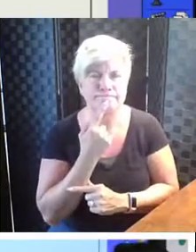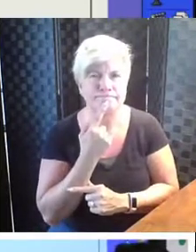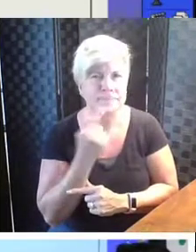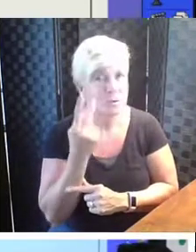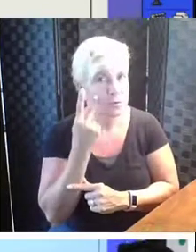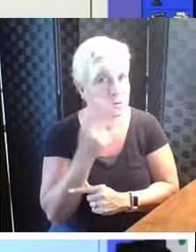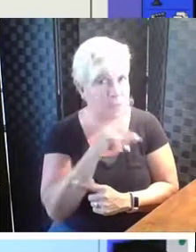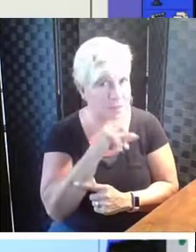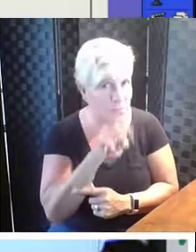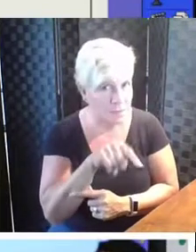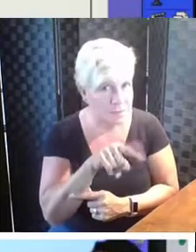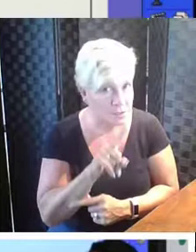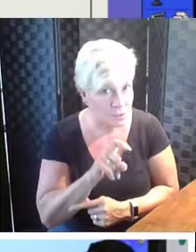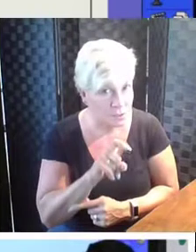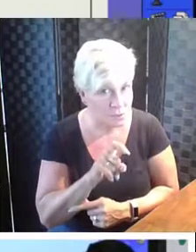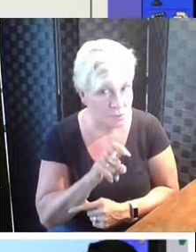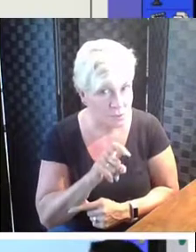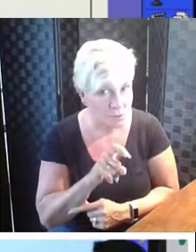Do you see the question?